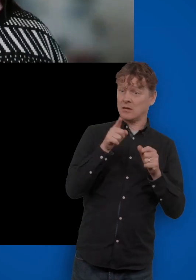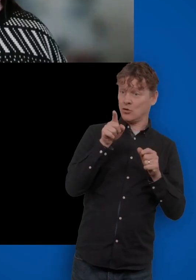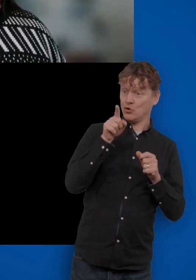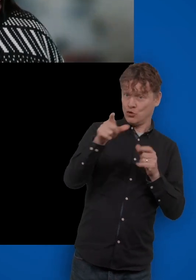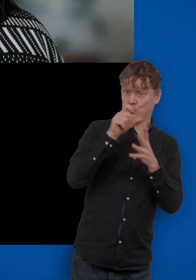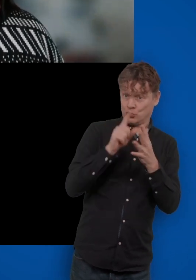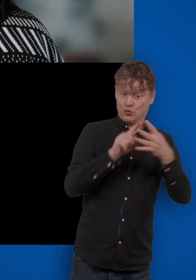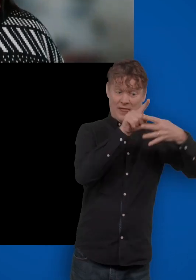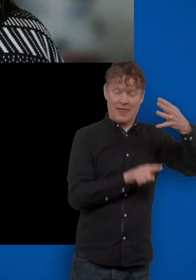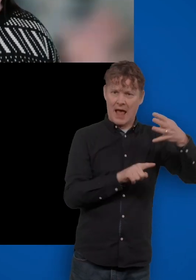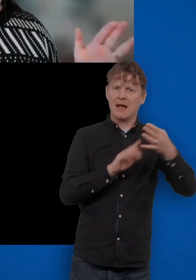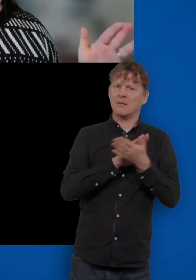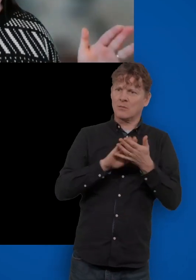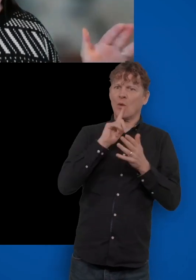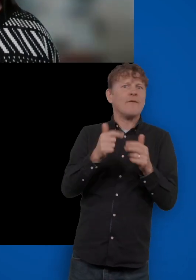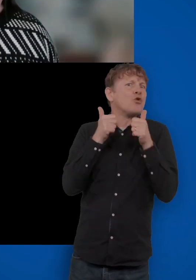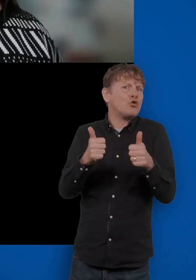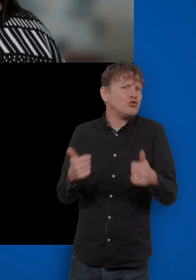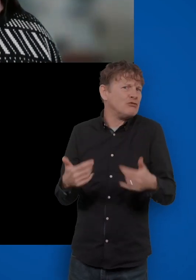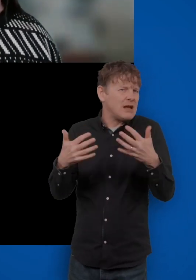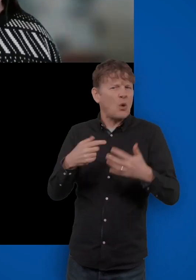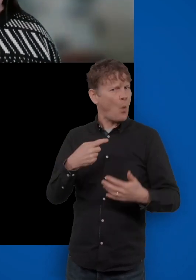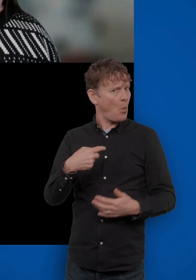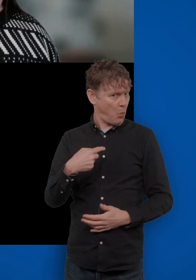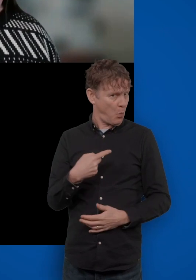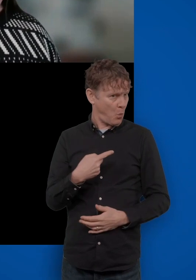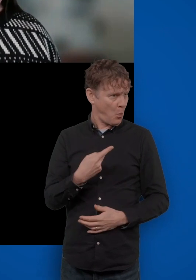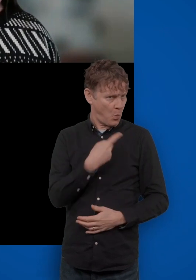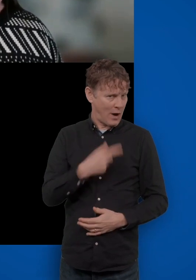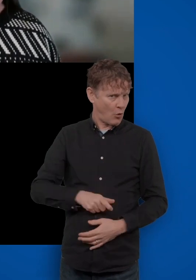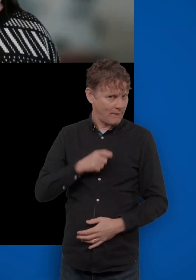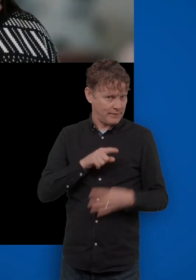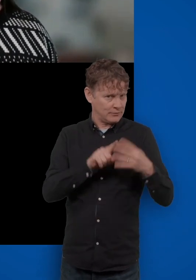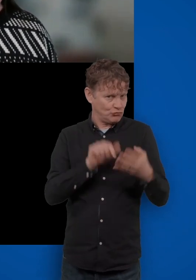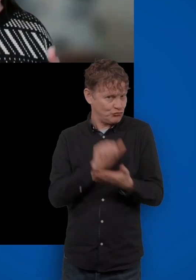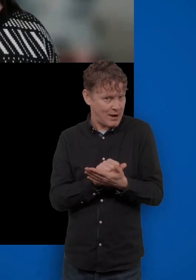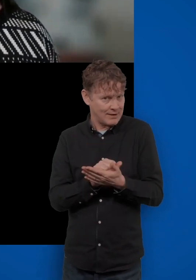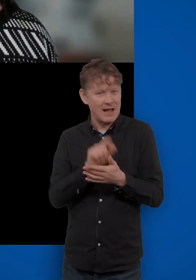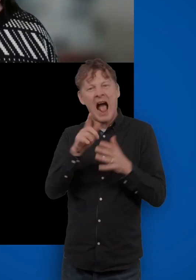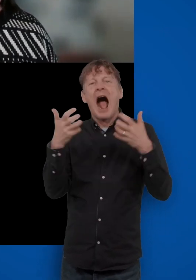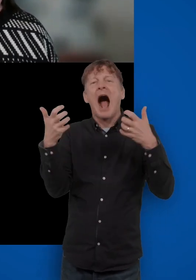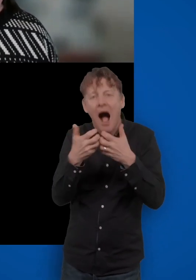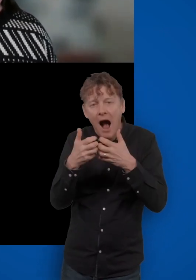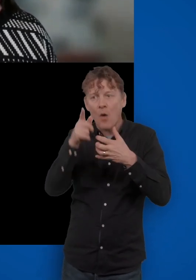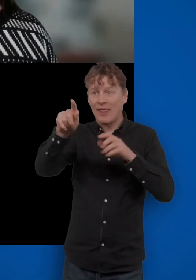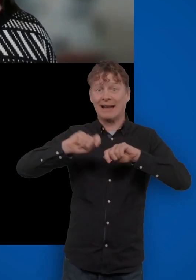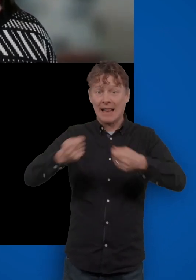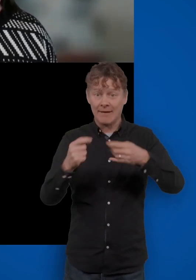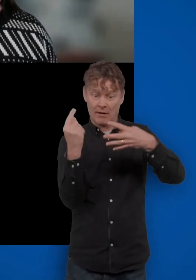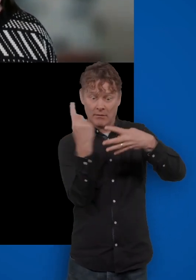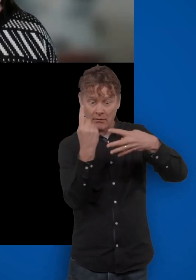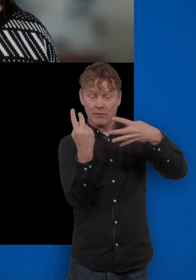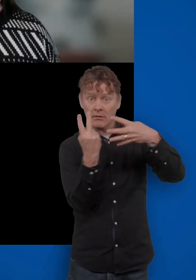good results will happen. And we're reasonably confident in that. But in terms of how people actually deliver it and how